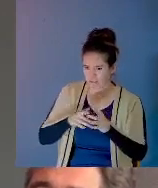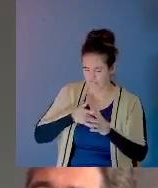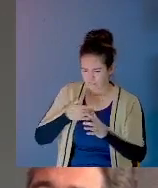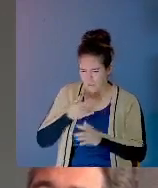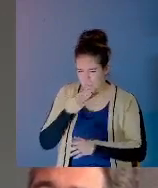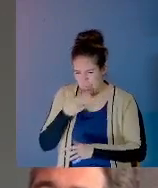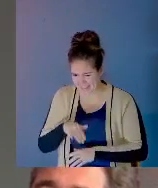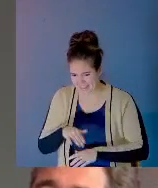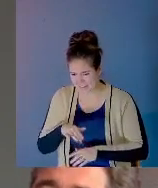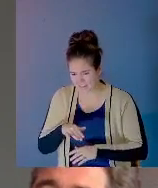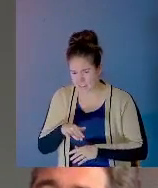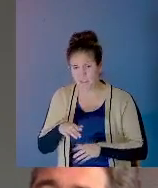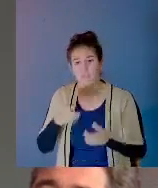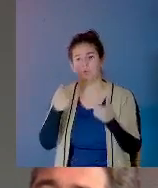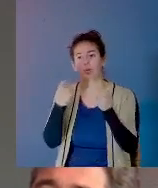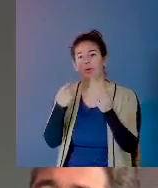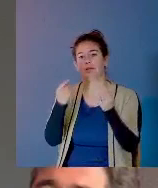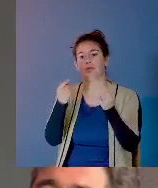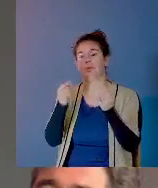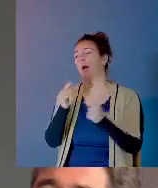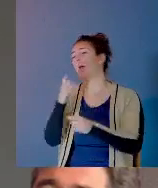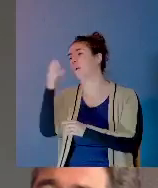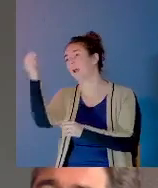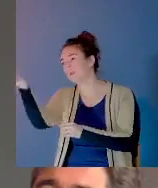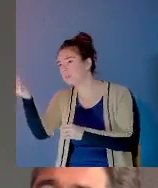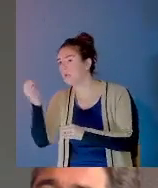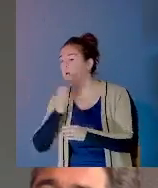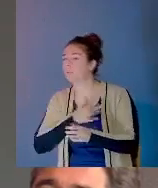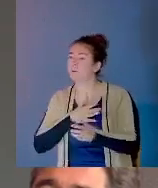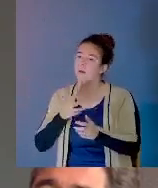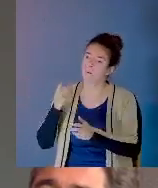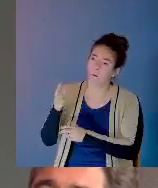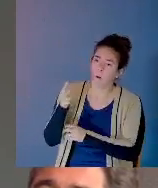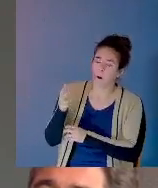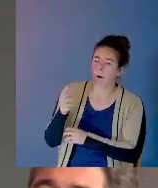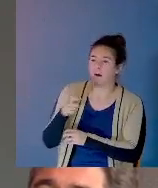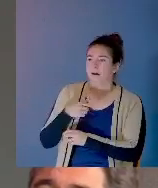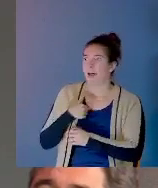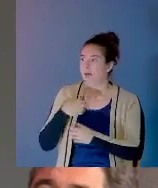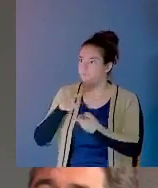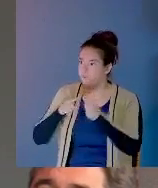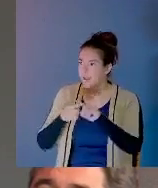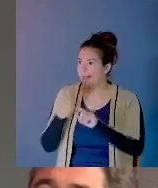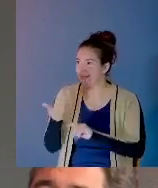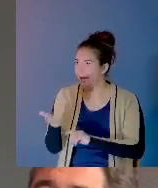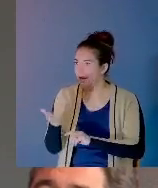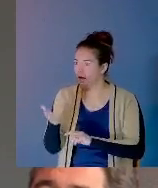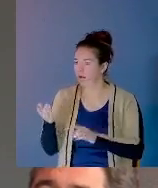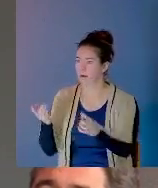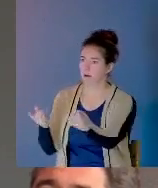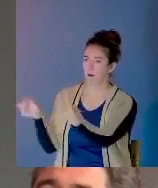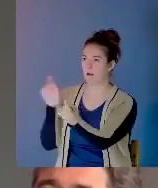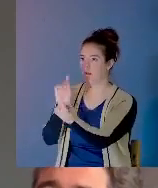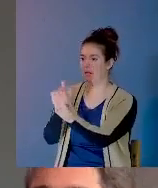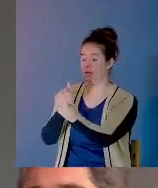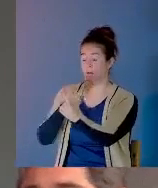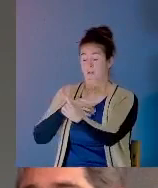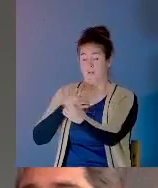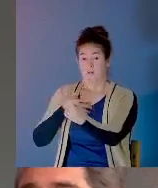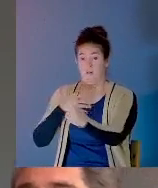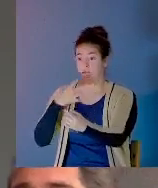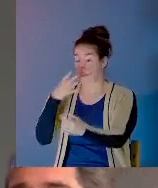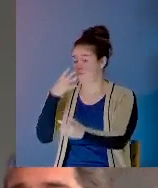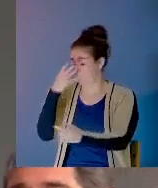and there's a friend waiting for me to talk. I'm like, oh, man, I can barely, I'm about to black out. And so he